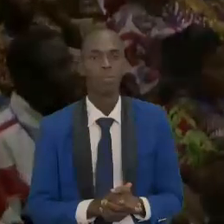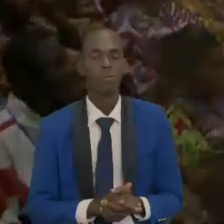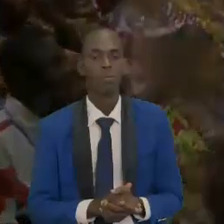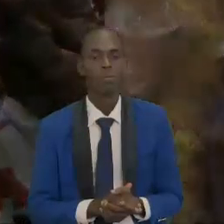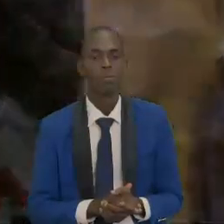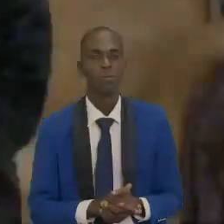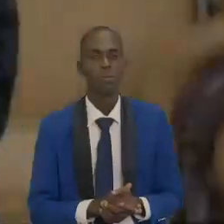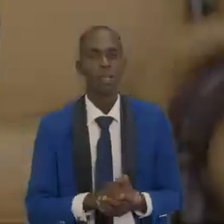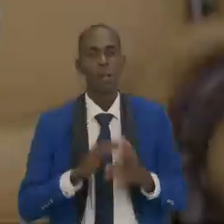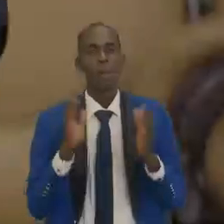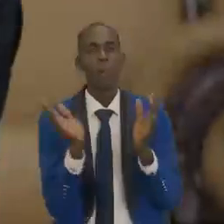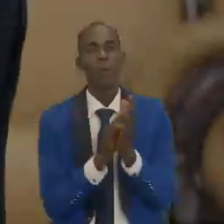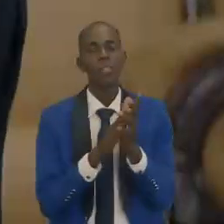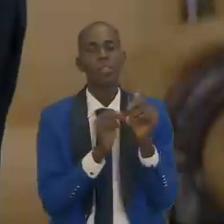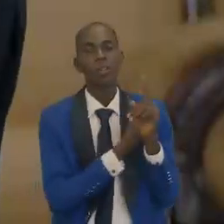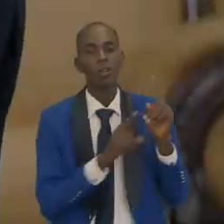praise the Lord